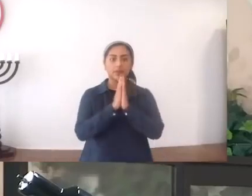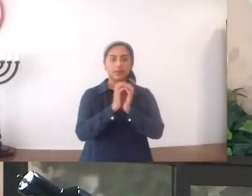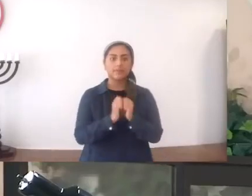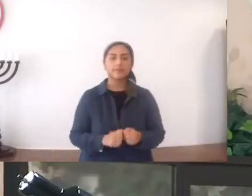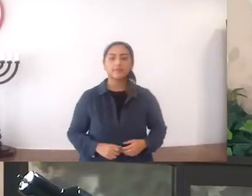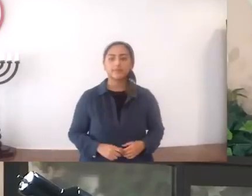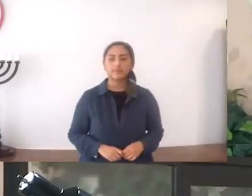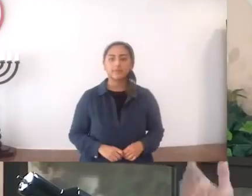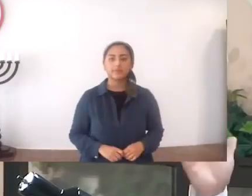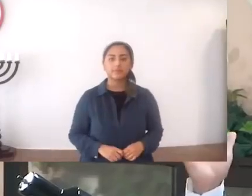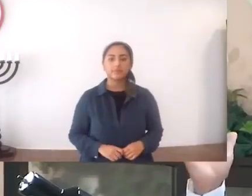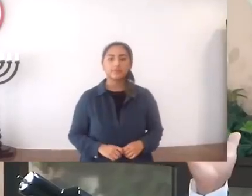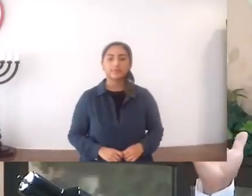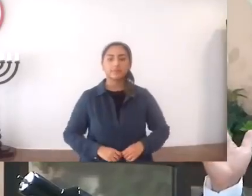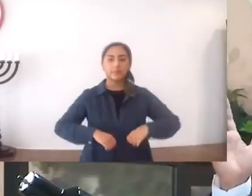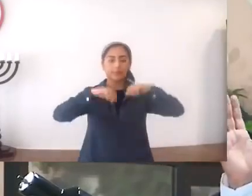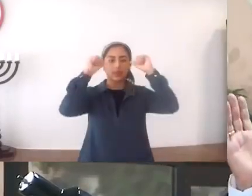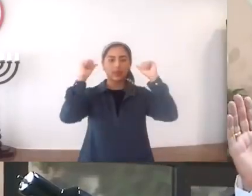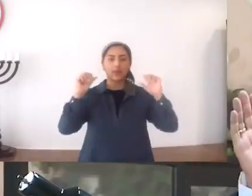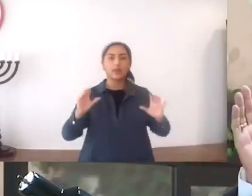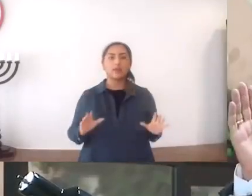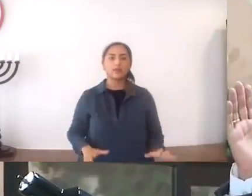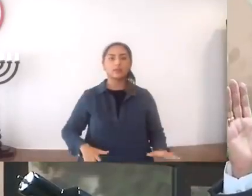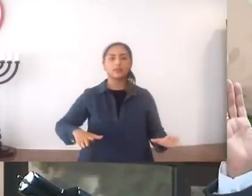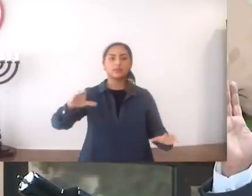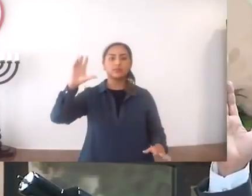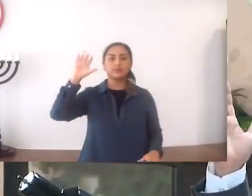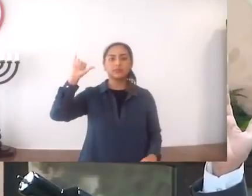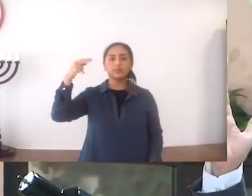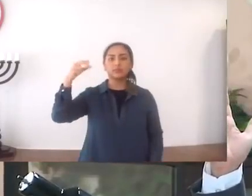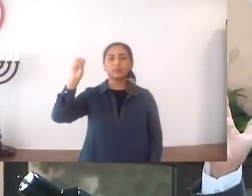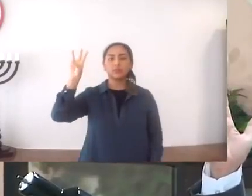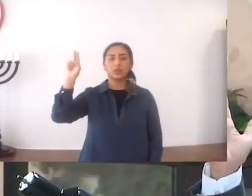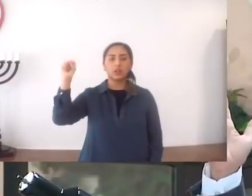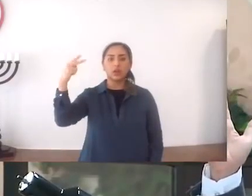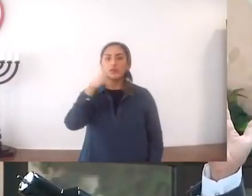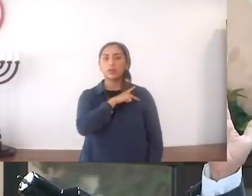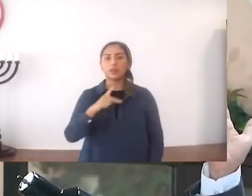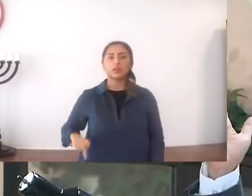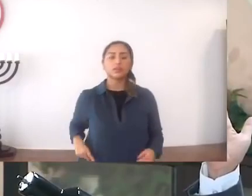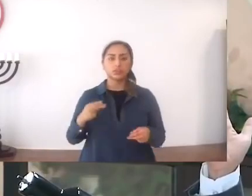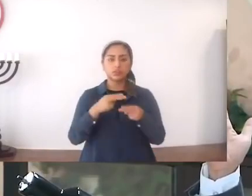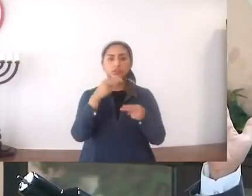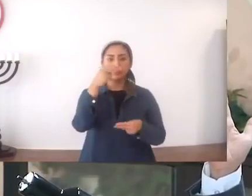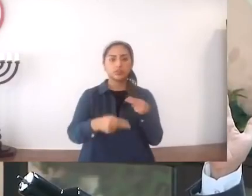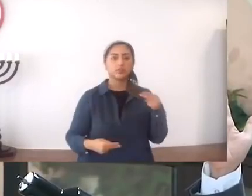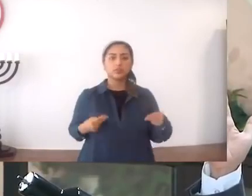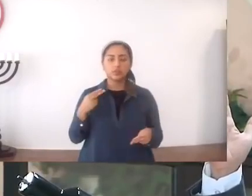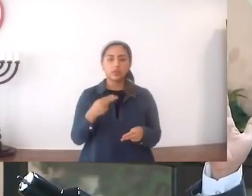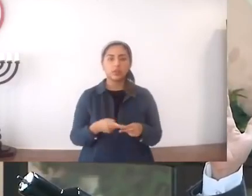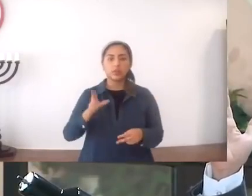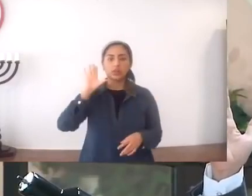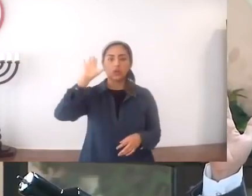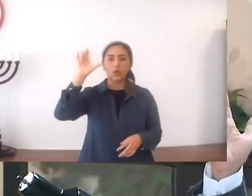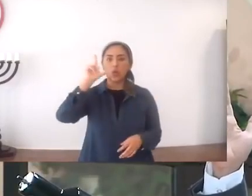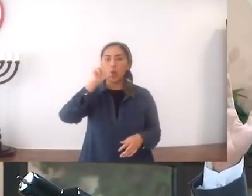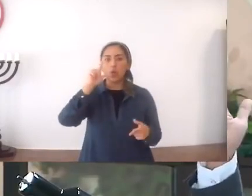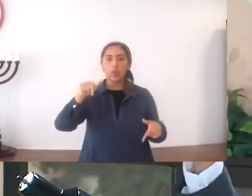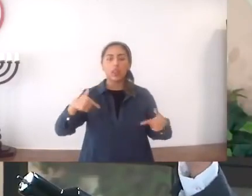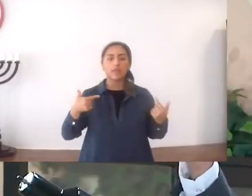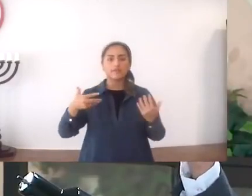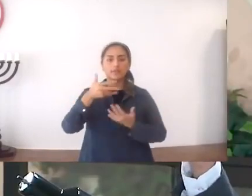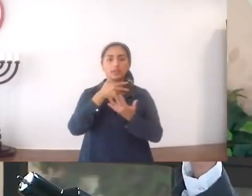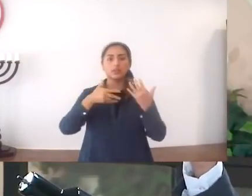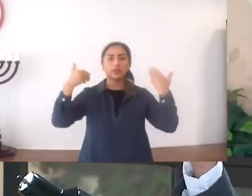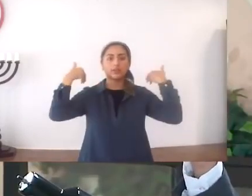And I'm going to pray. Baruch atah Adonai Yahweh Sebaot, bendito eres Elohim, Rey del universo. Blessed are you, King of Elohim, King of the universe. Tú que